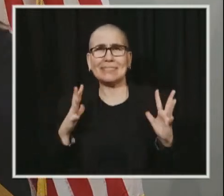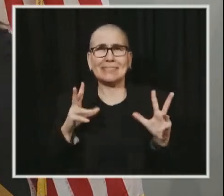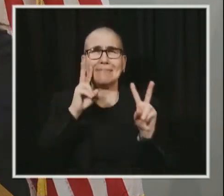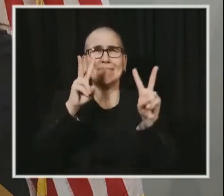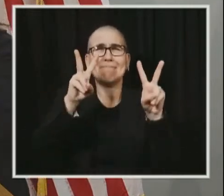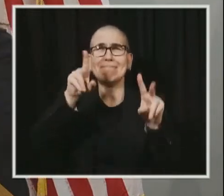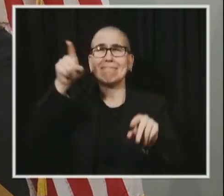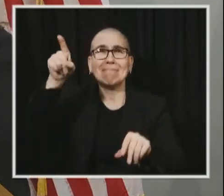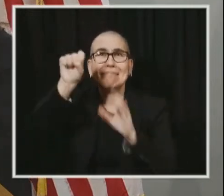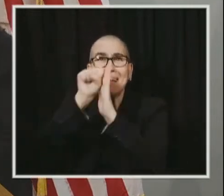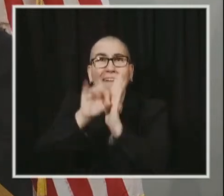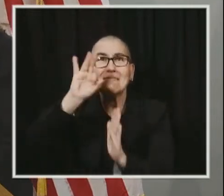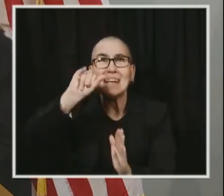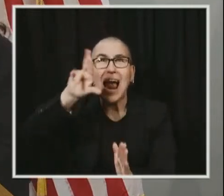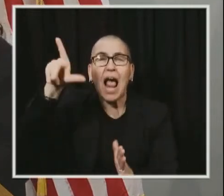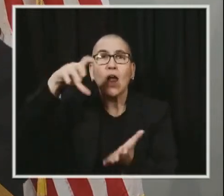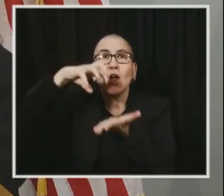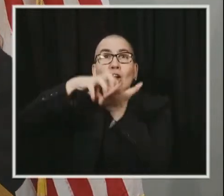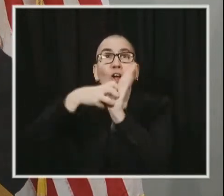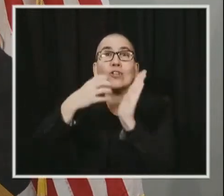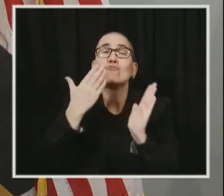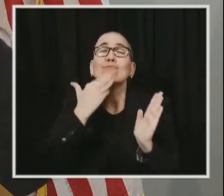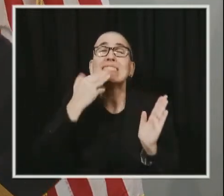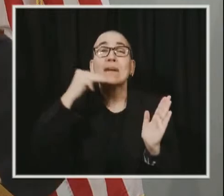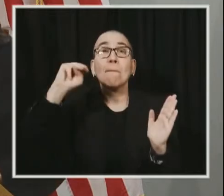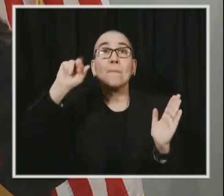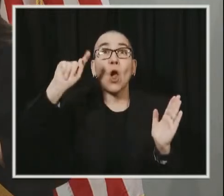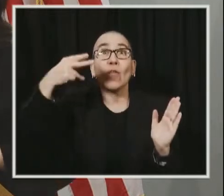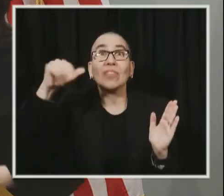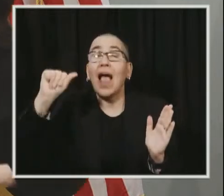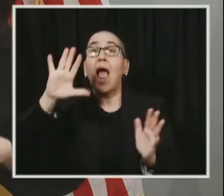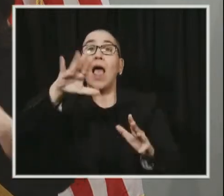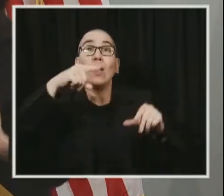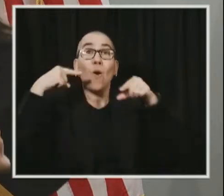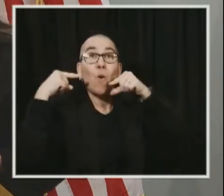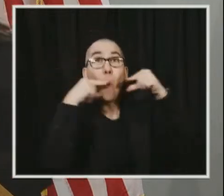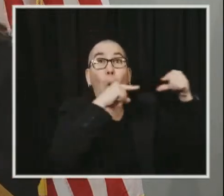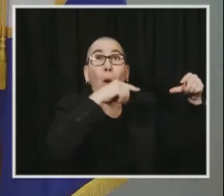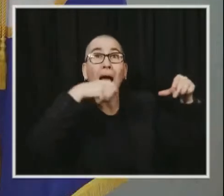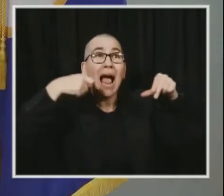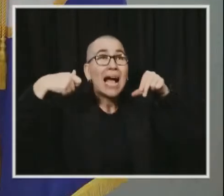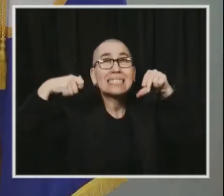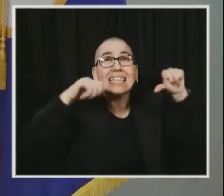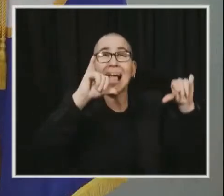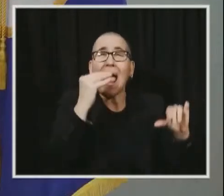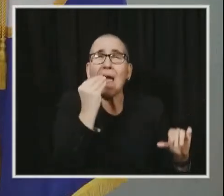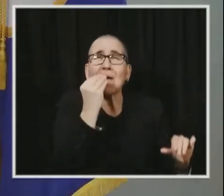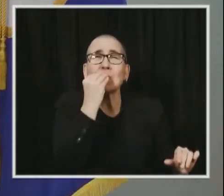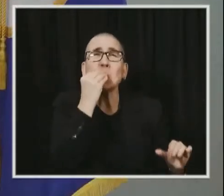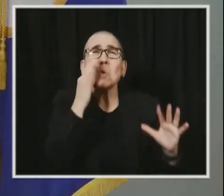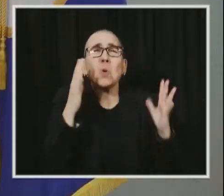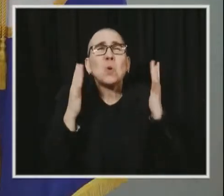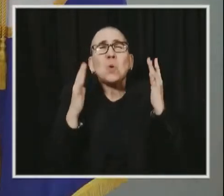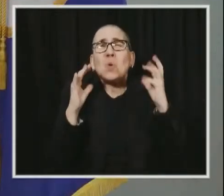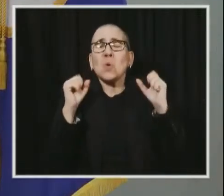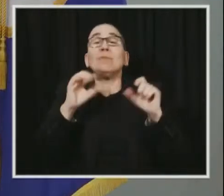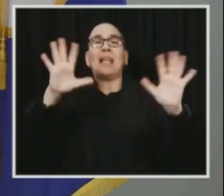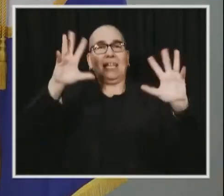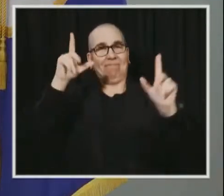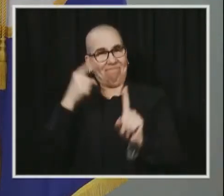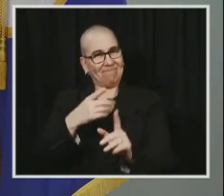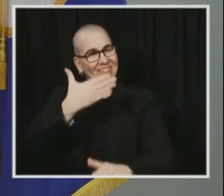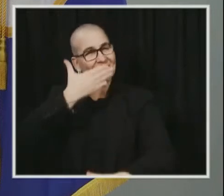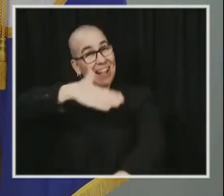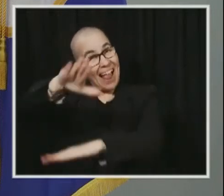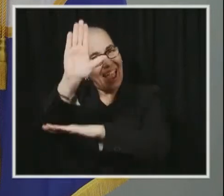with Minnesotans at our most favorite event. So good afternoon. As the governor said, when we say that